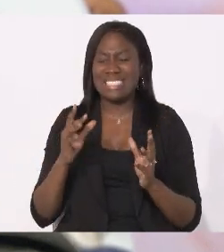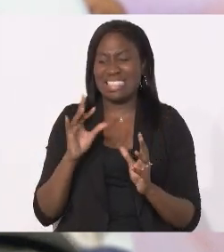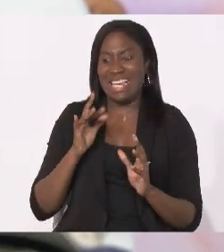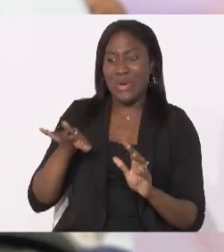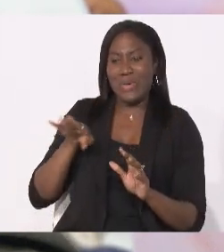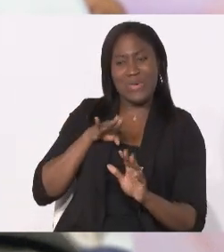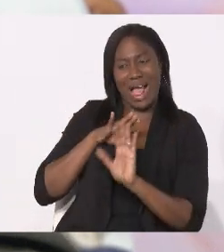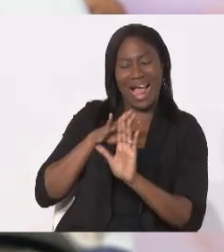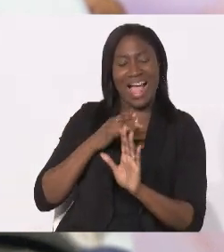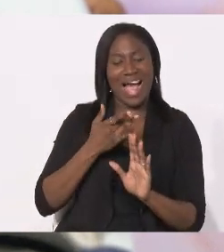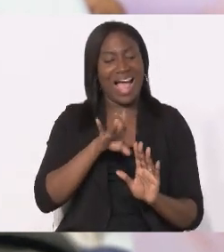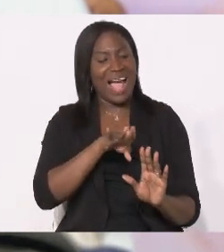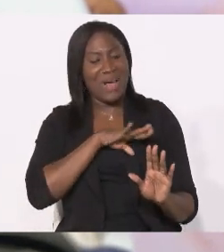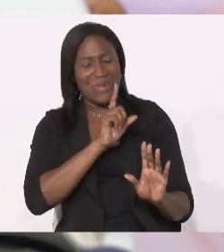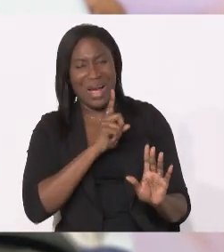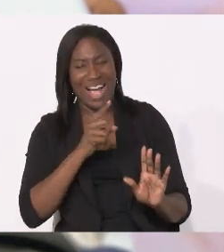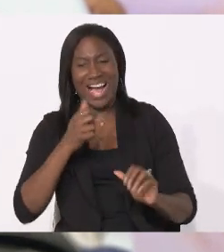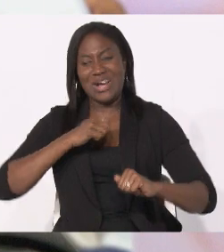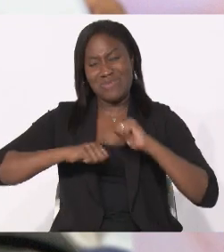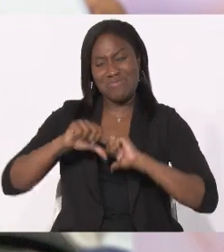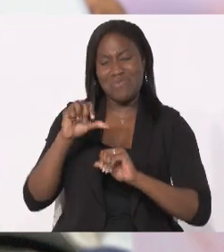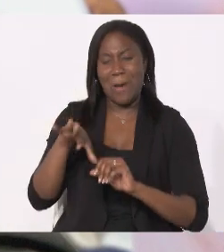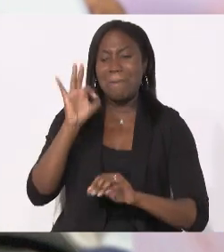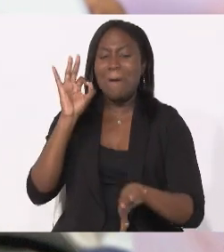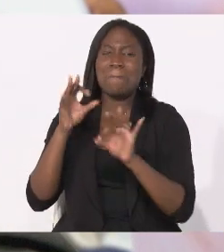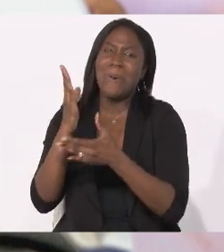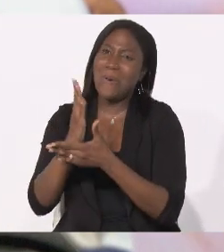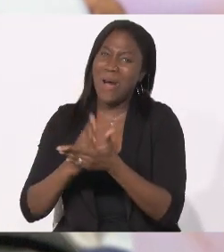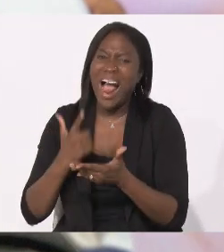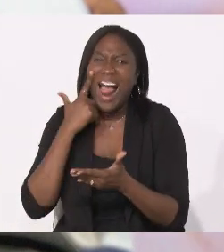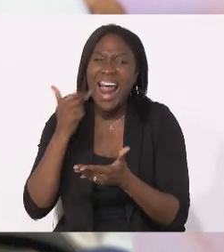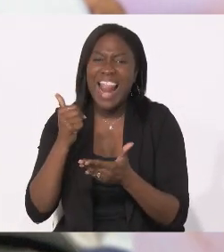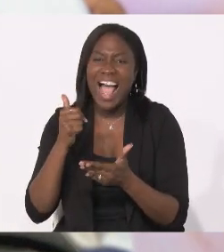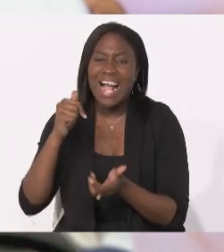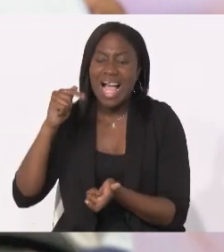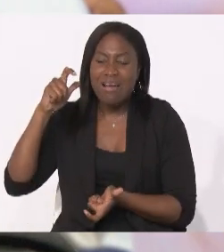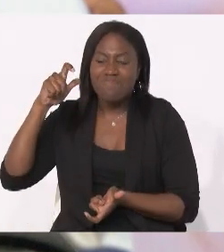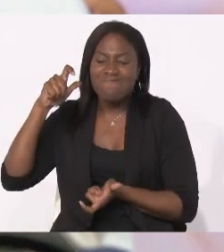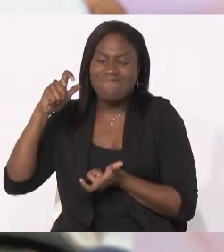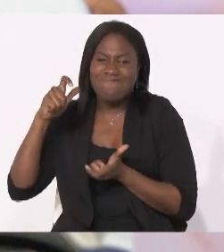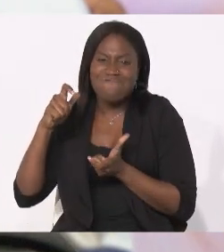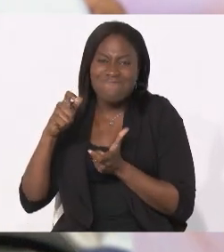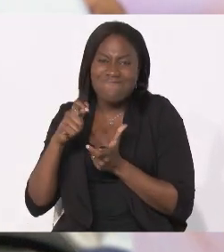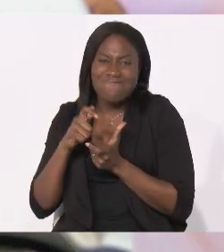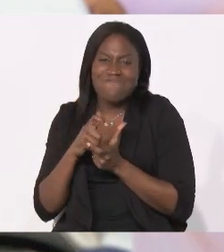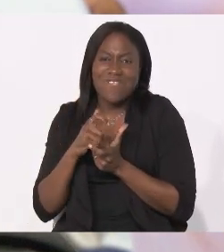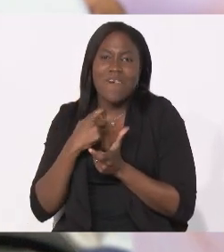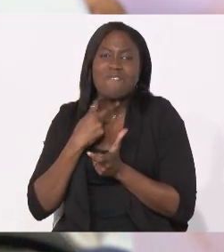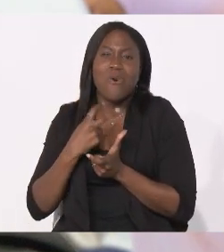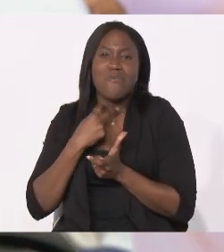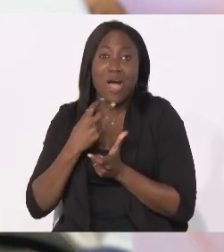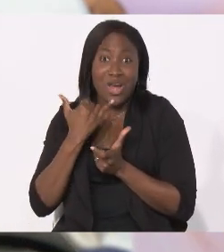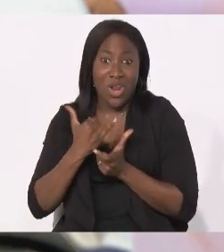story. No, don't do that. No, and now we're limiting the voice. Now, as a younger person, the platform, you can't limit my voice. And so